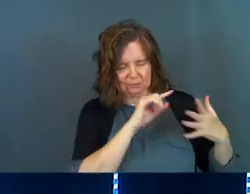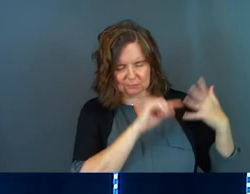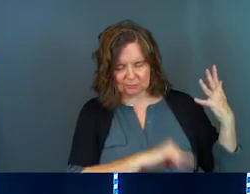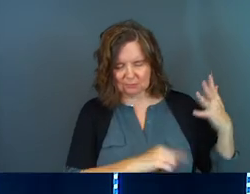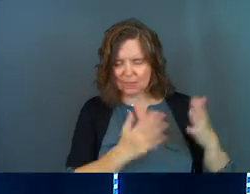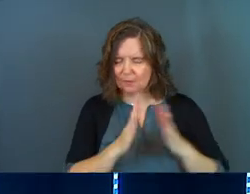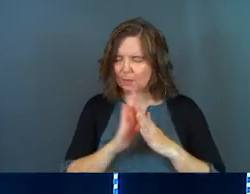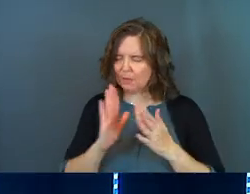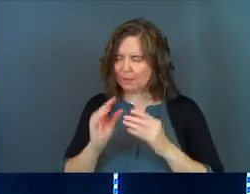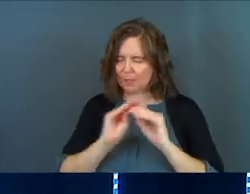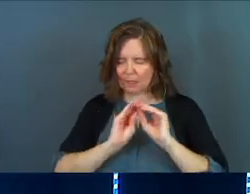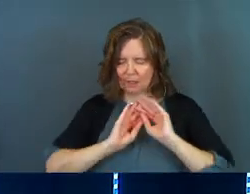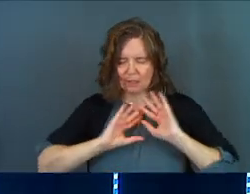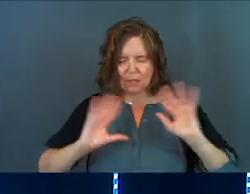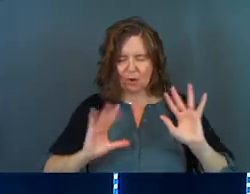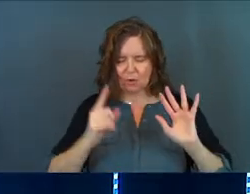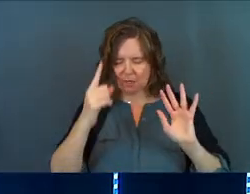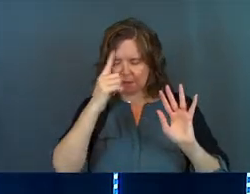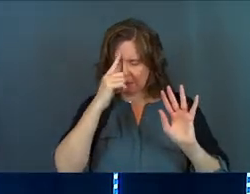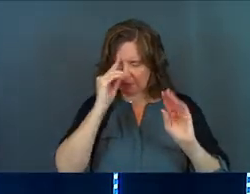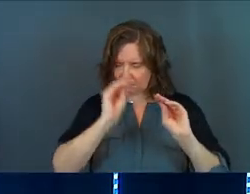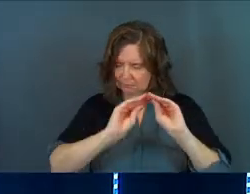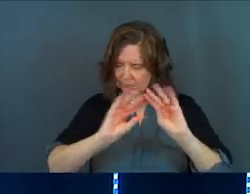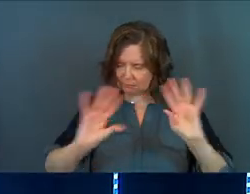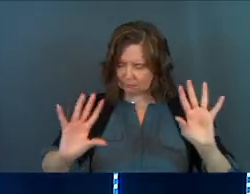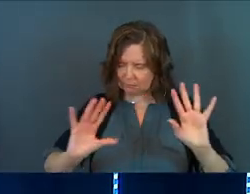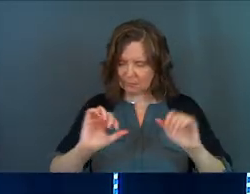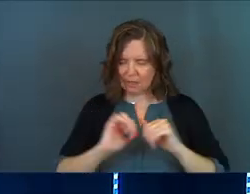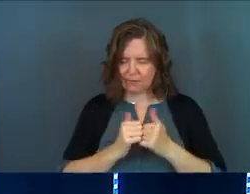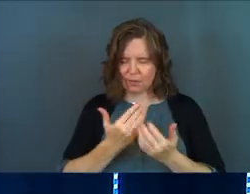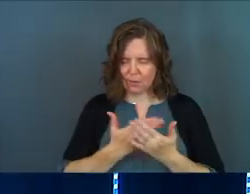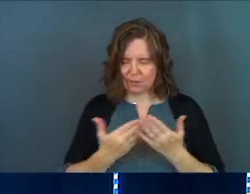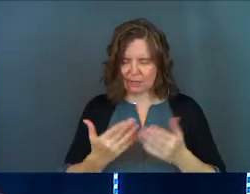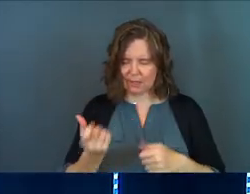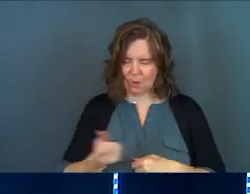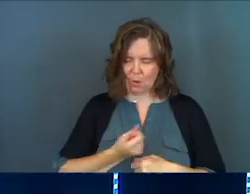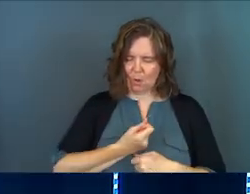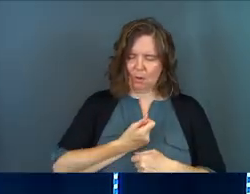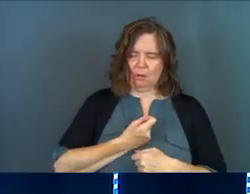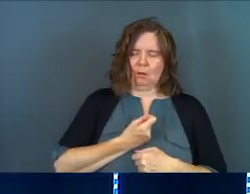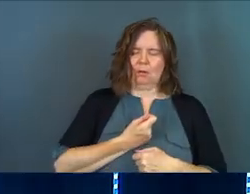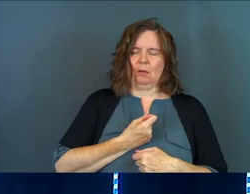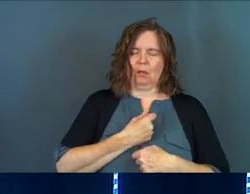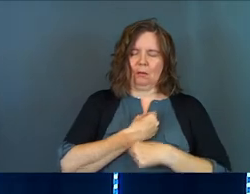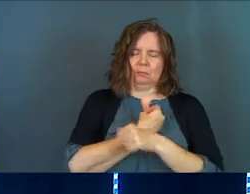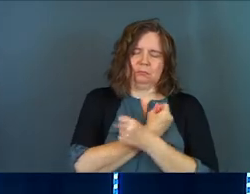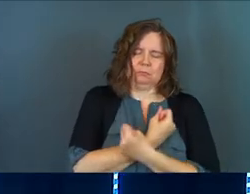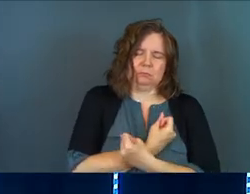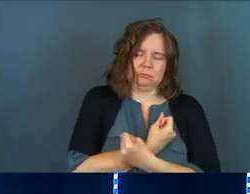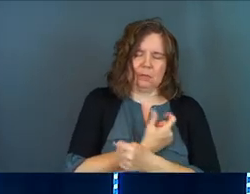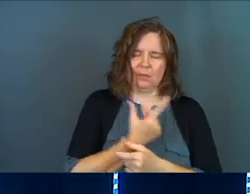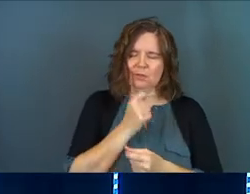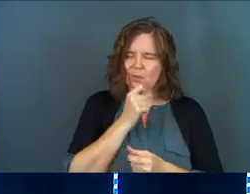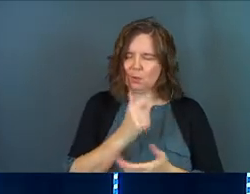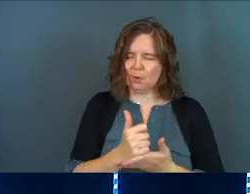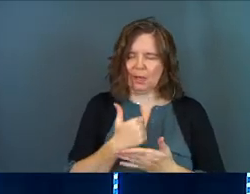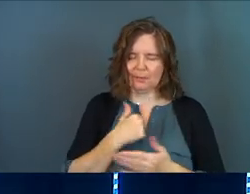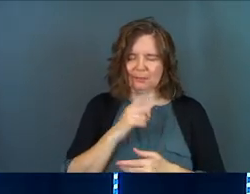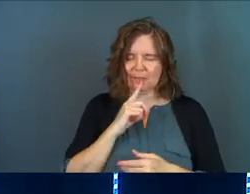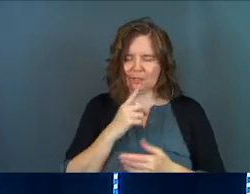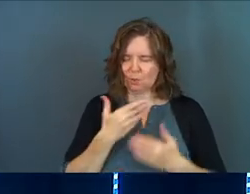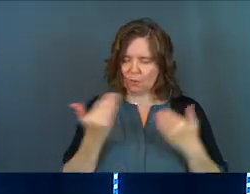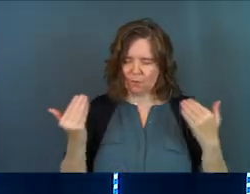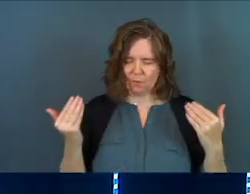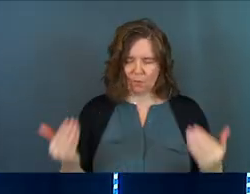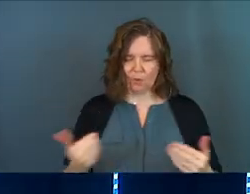God, I pray that there would be clarity in our minds, God, of how those things, they hold us back and they bind us up and they do not help us actually